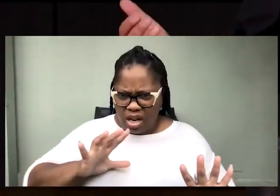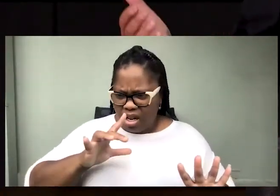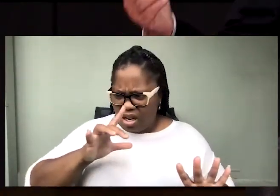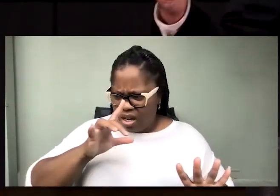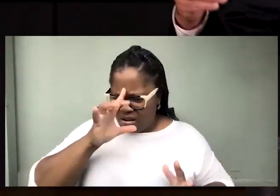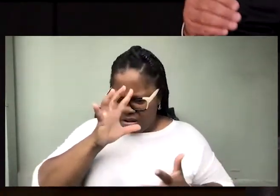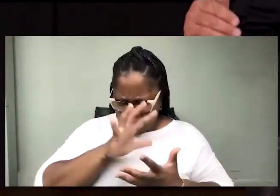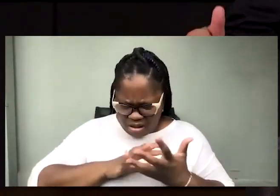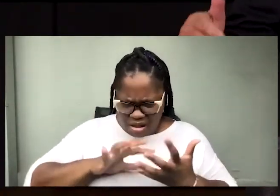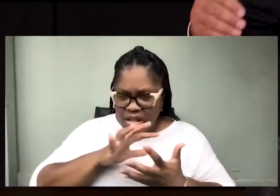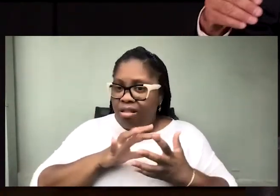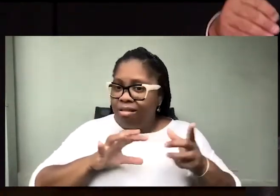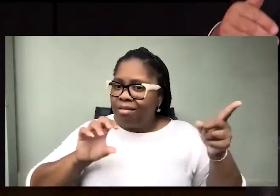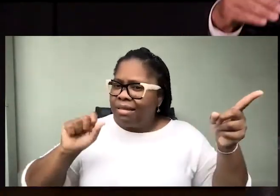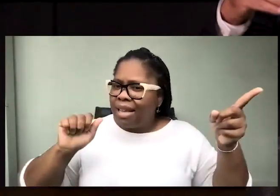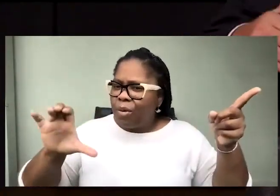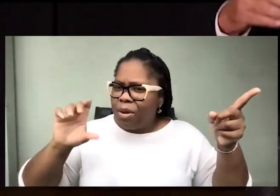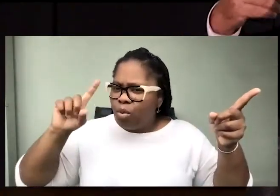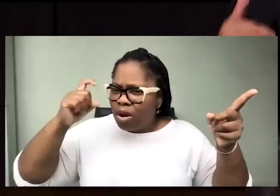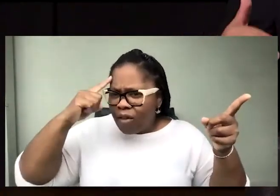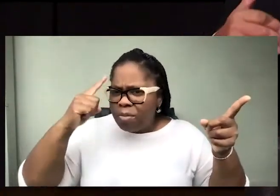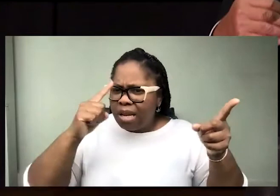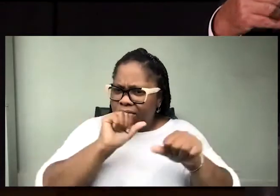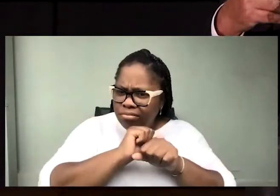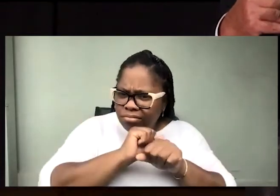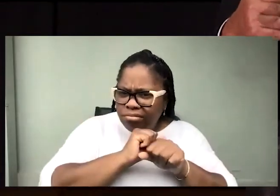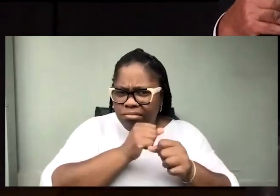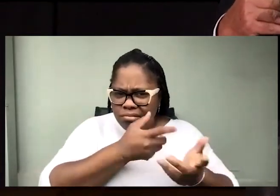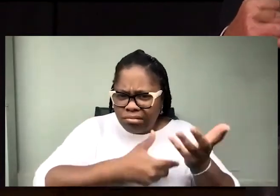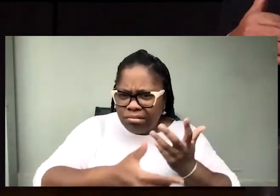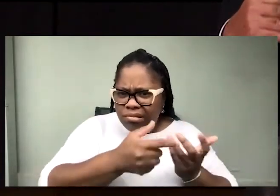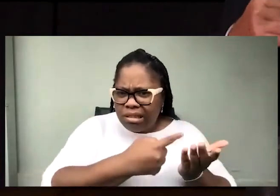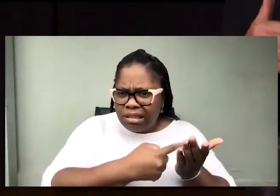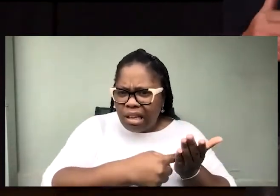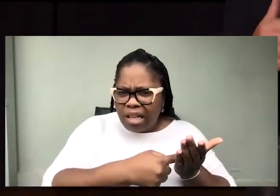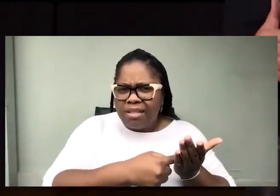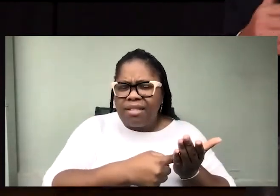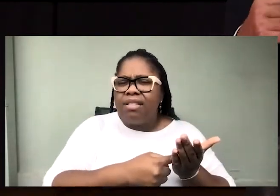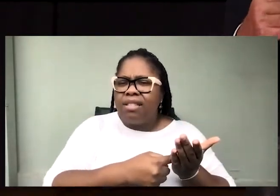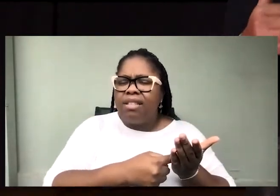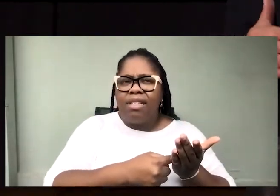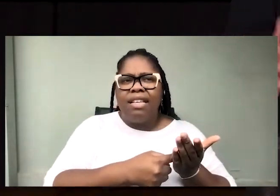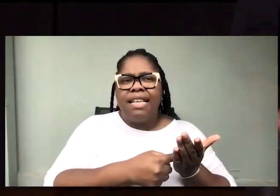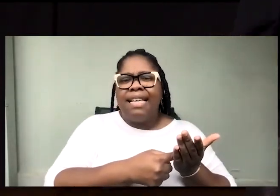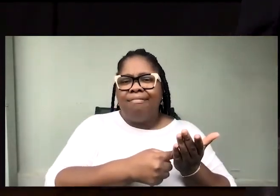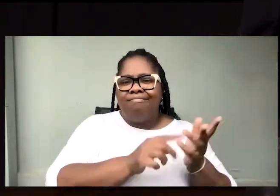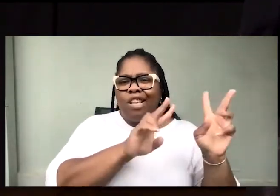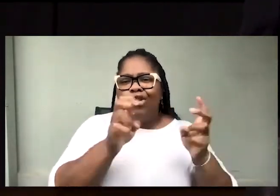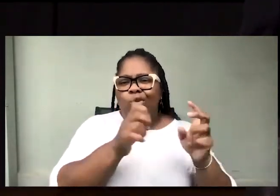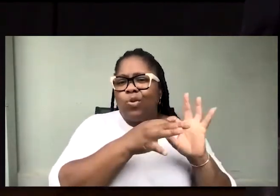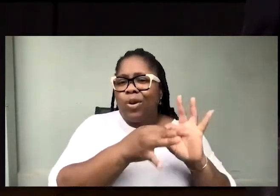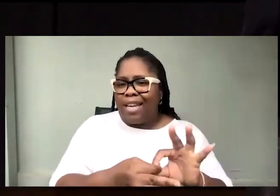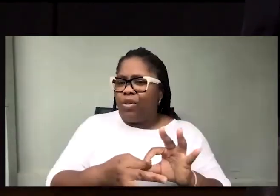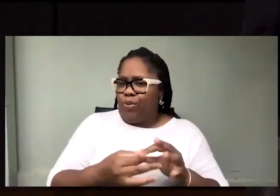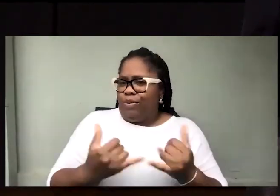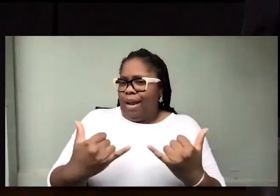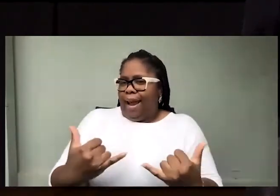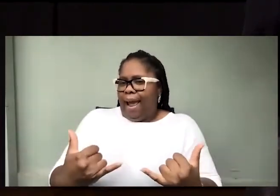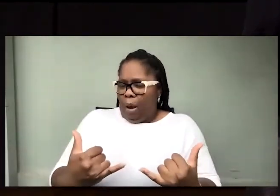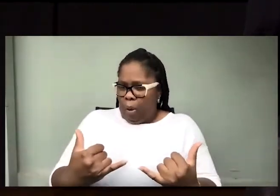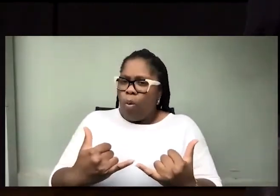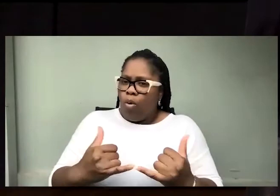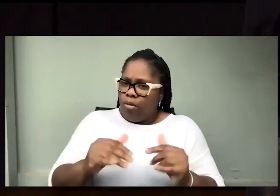in Sacramento, the issues that led ultimately to what the state has rolled out, its own California Master Plan